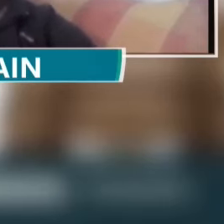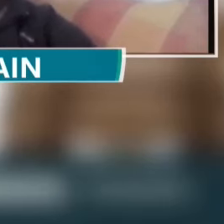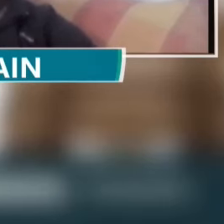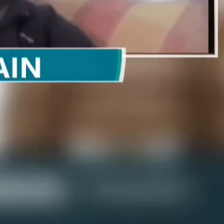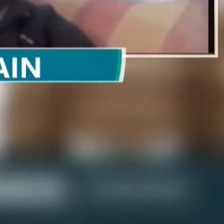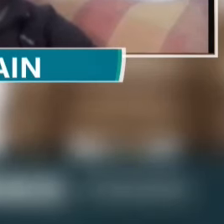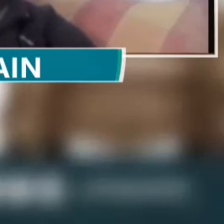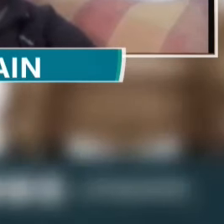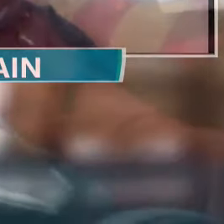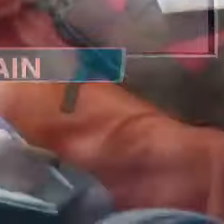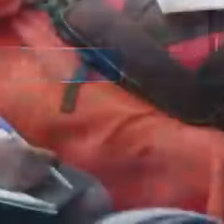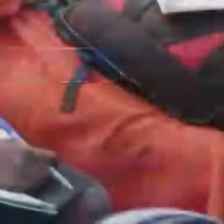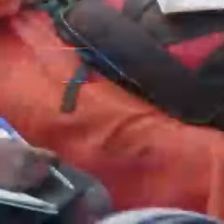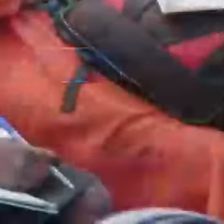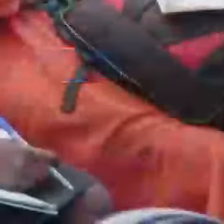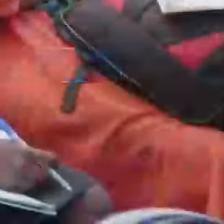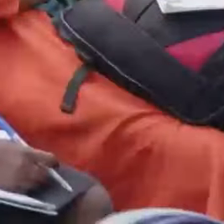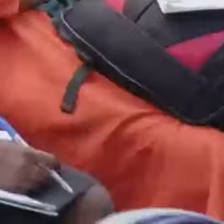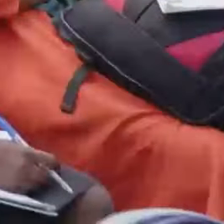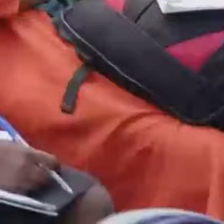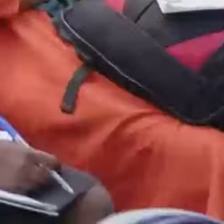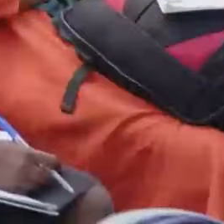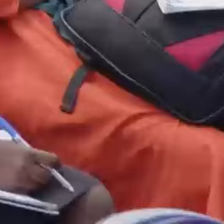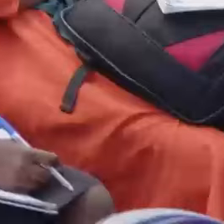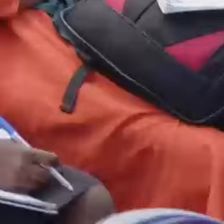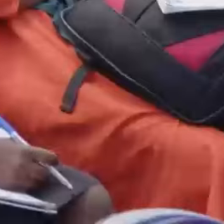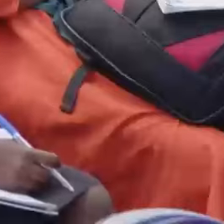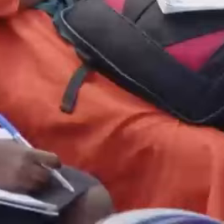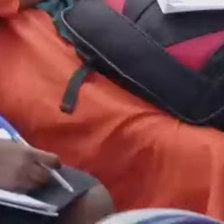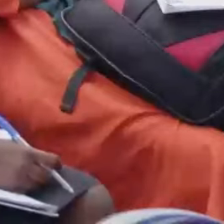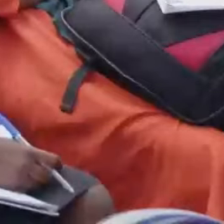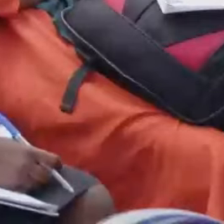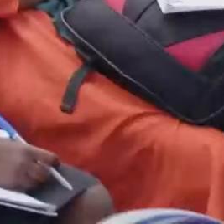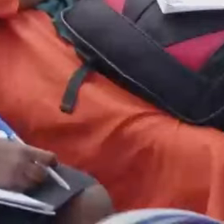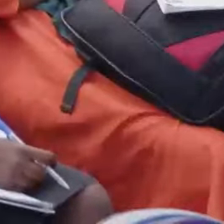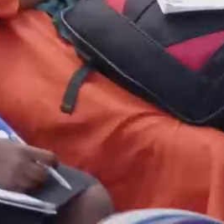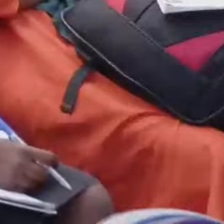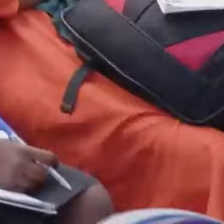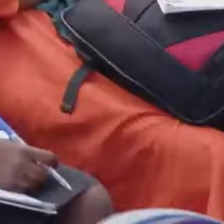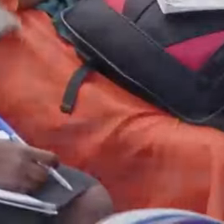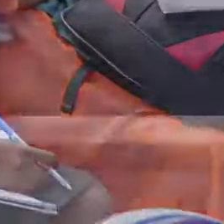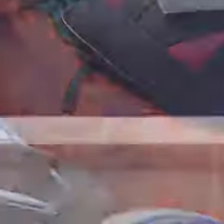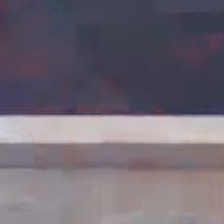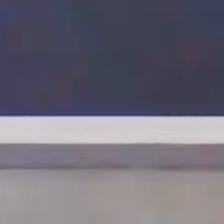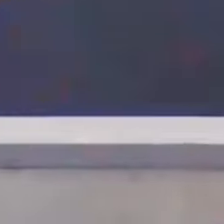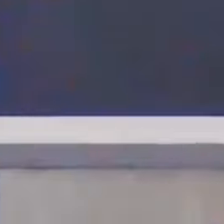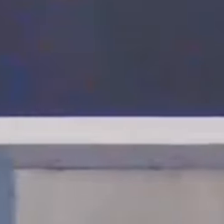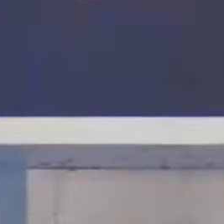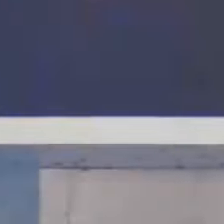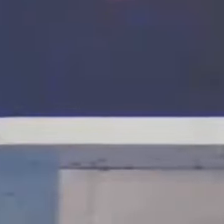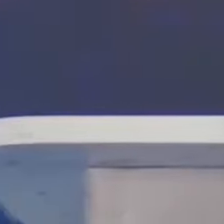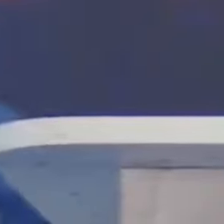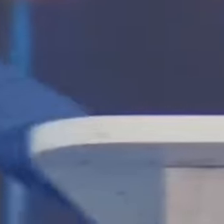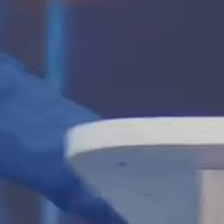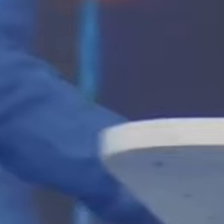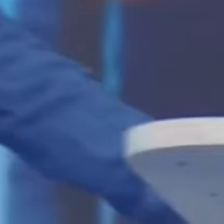is ahead of you, and the power and the might and the anointing of the Lord will affirm it in your life